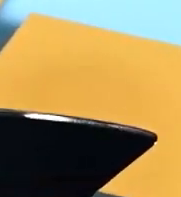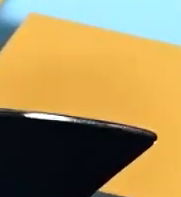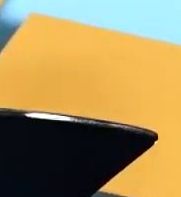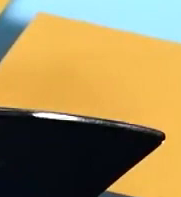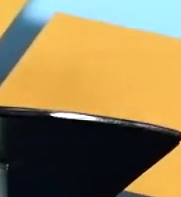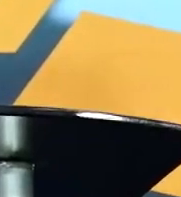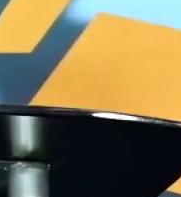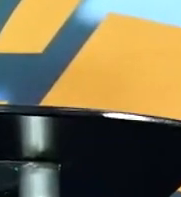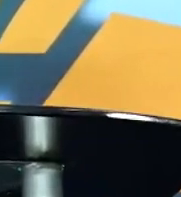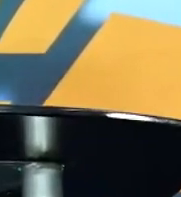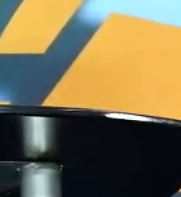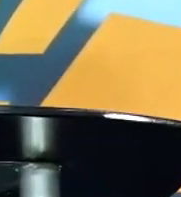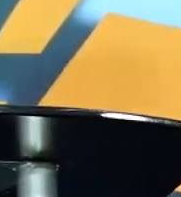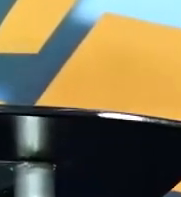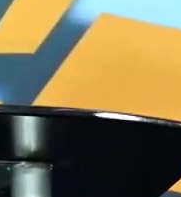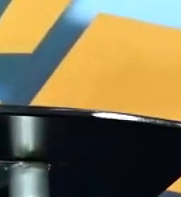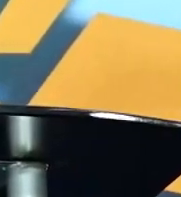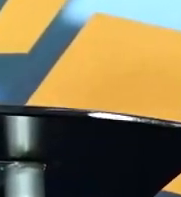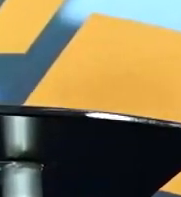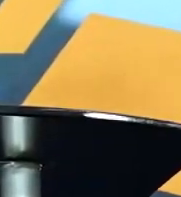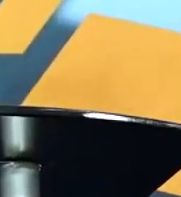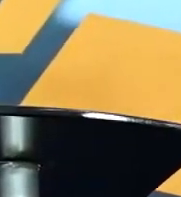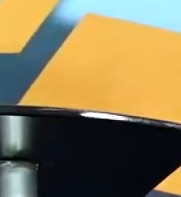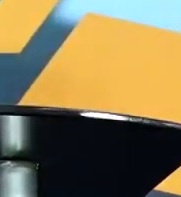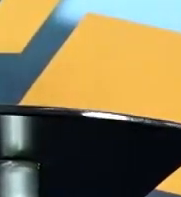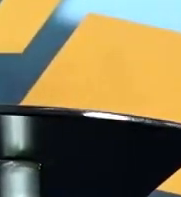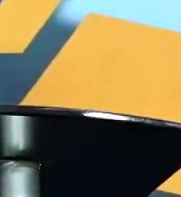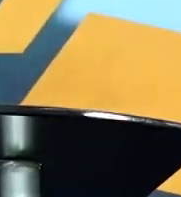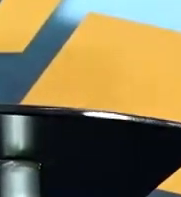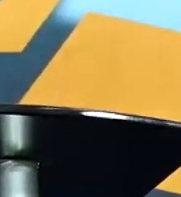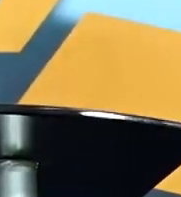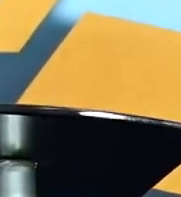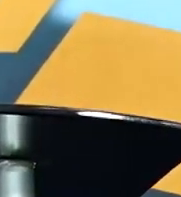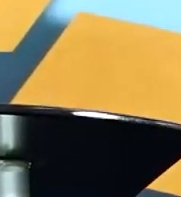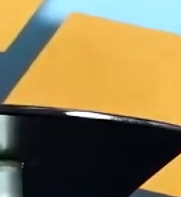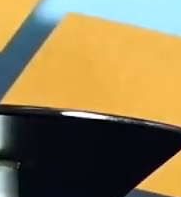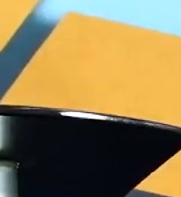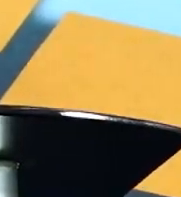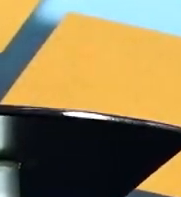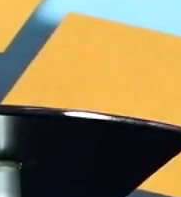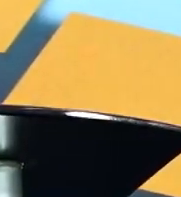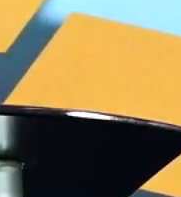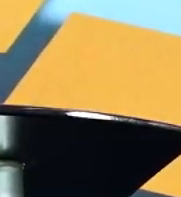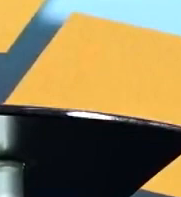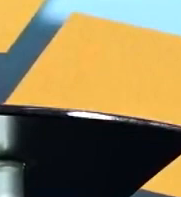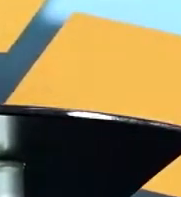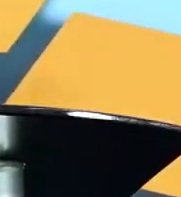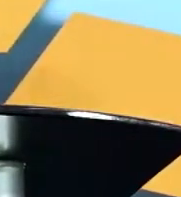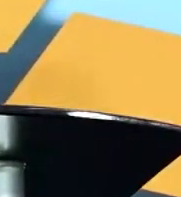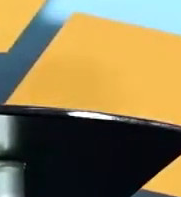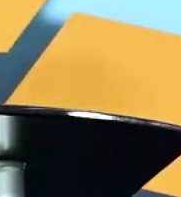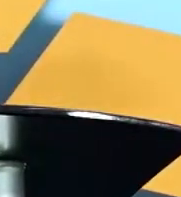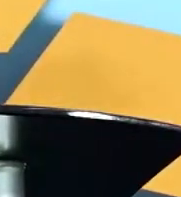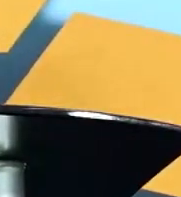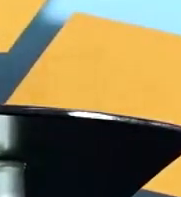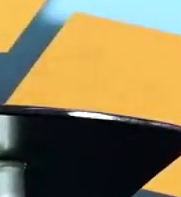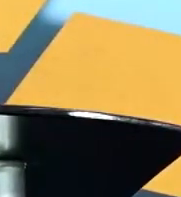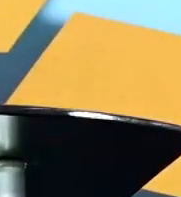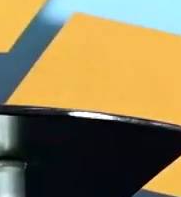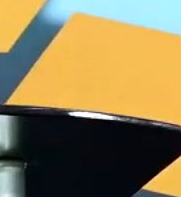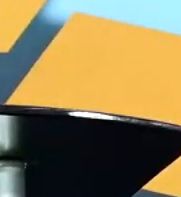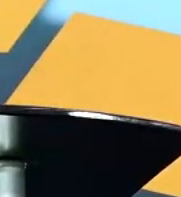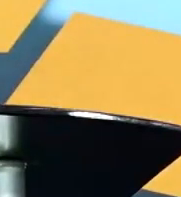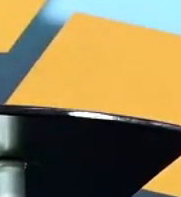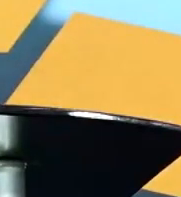Children. Aren't you children of God? Yes, so let us all wave. Children of God, wave to me. Yes, so happy